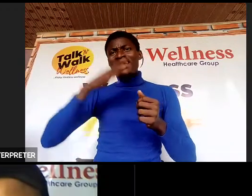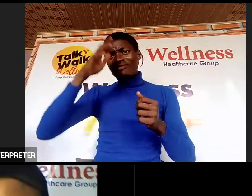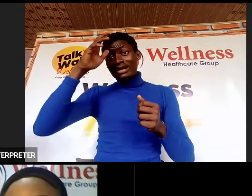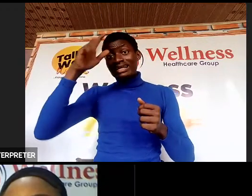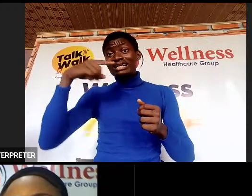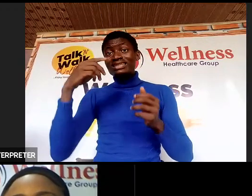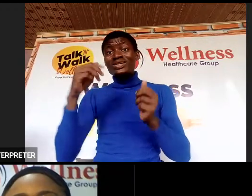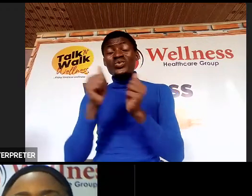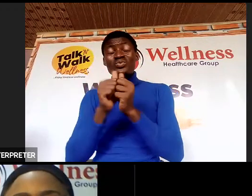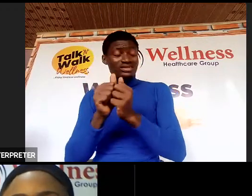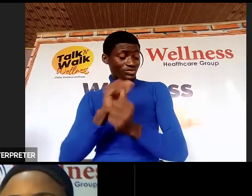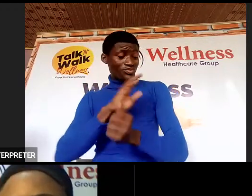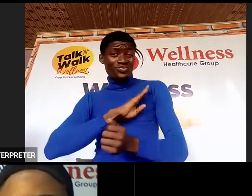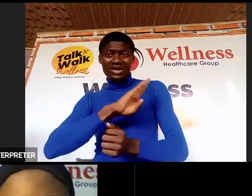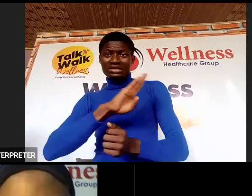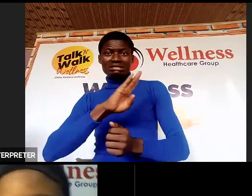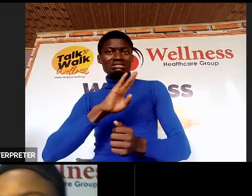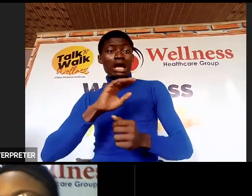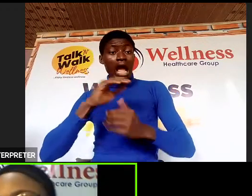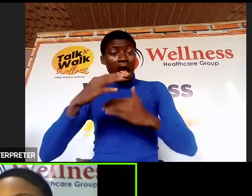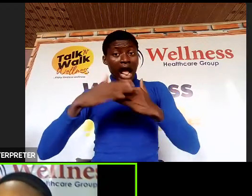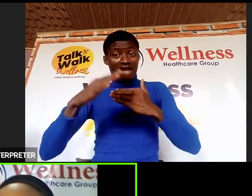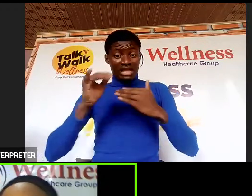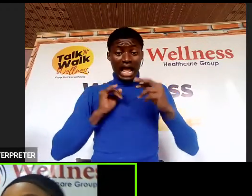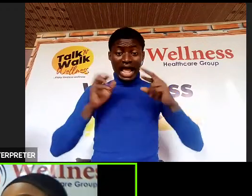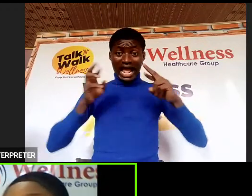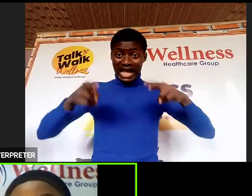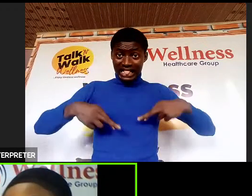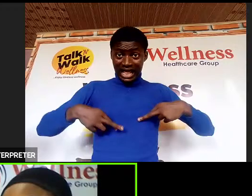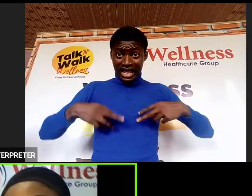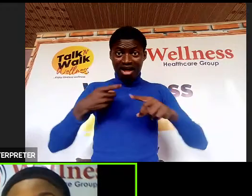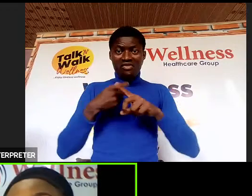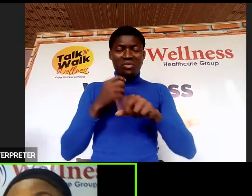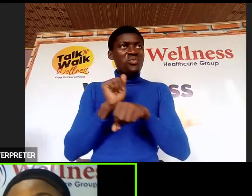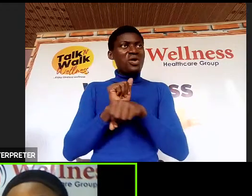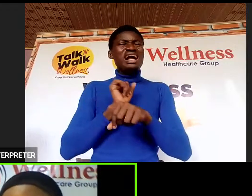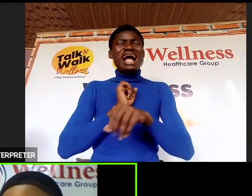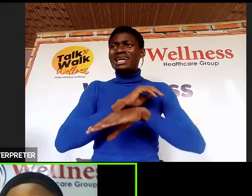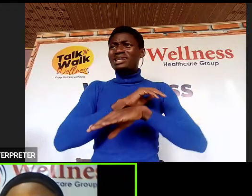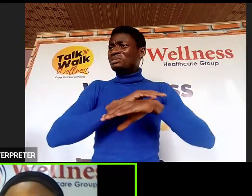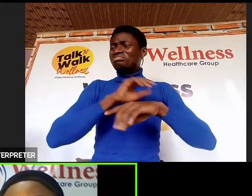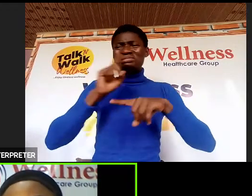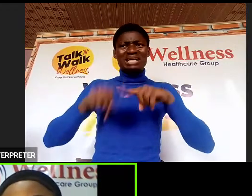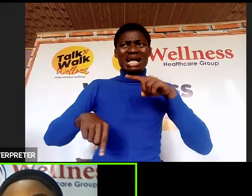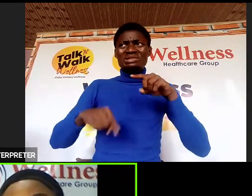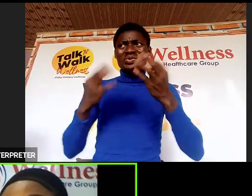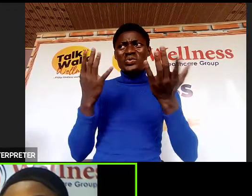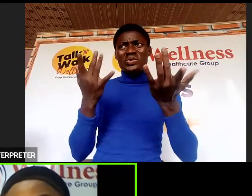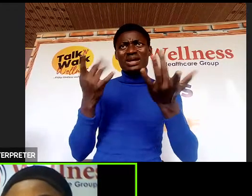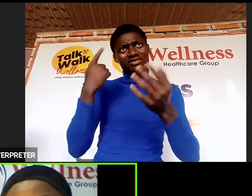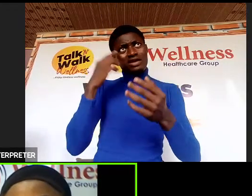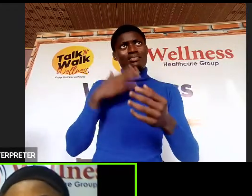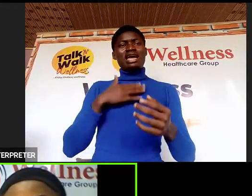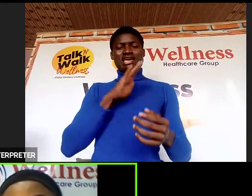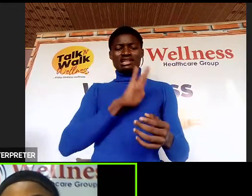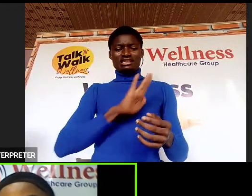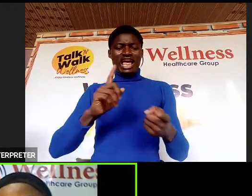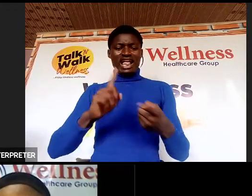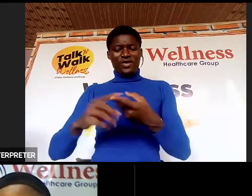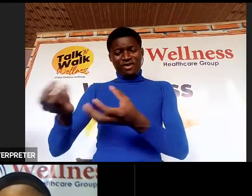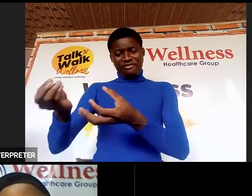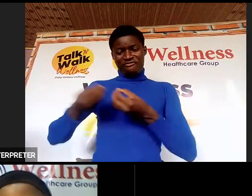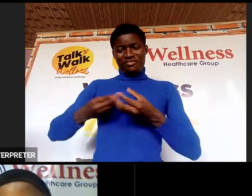for any child. And the guy was loaded till he died because he actually sent his money there. Absolutely. He was So